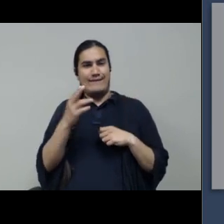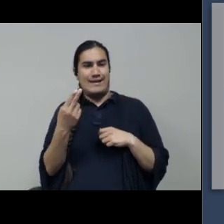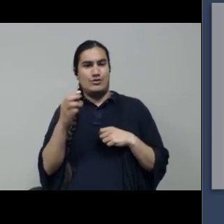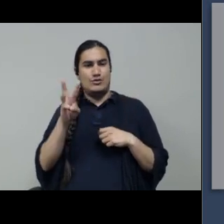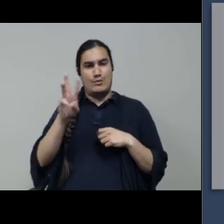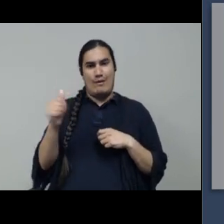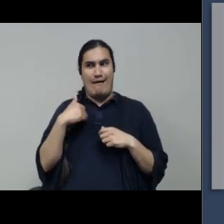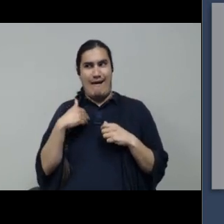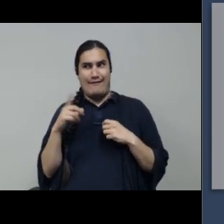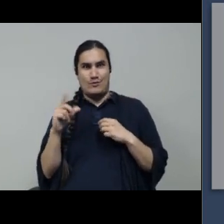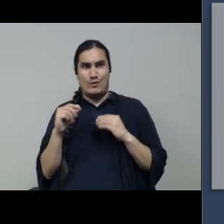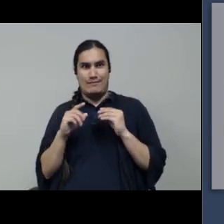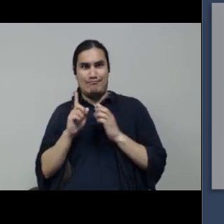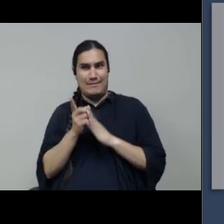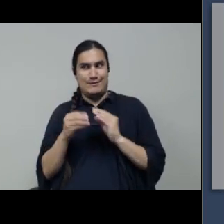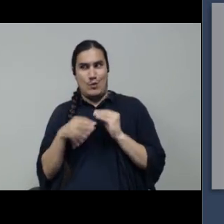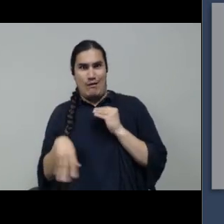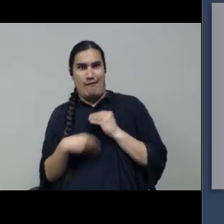extra 20 minutes.